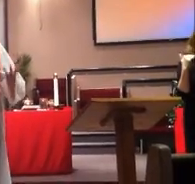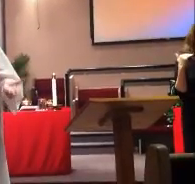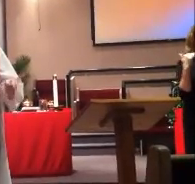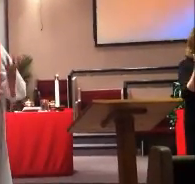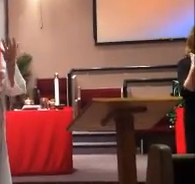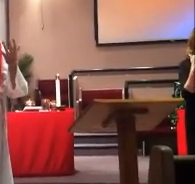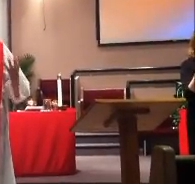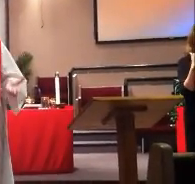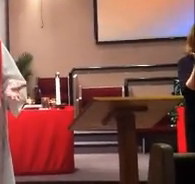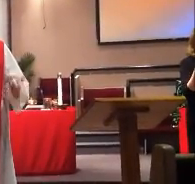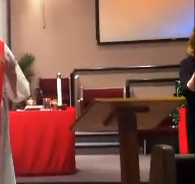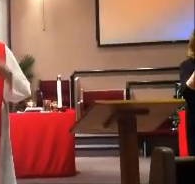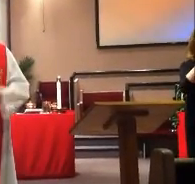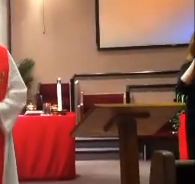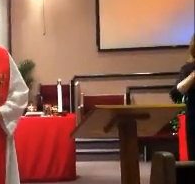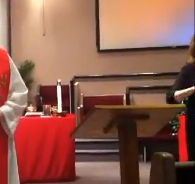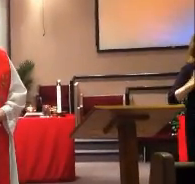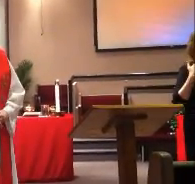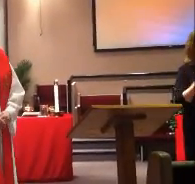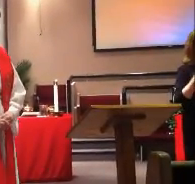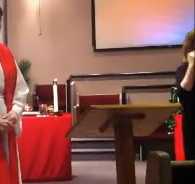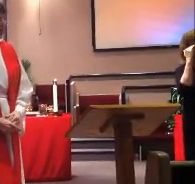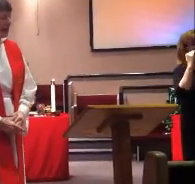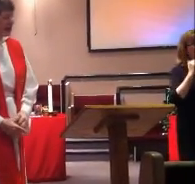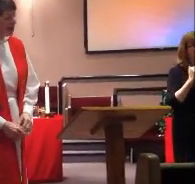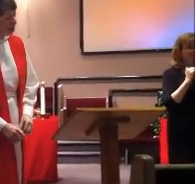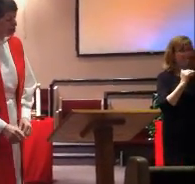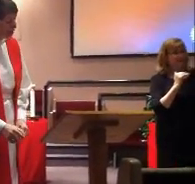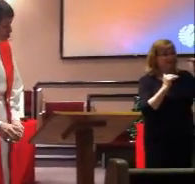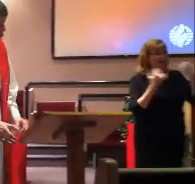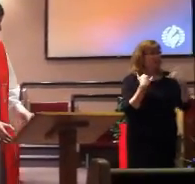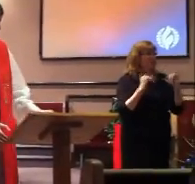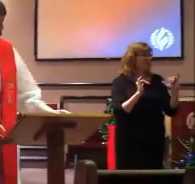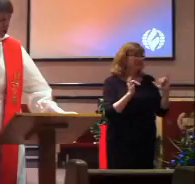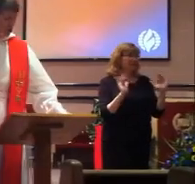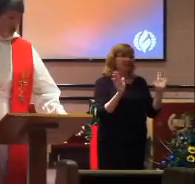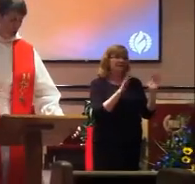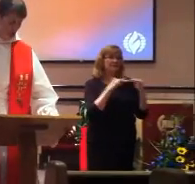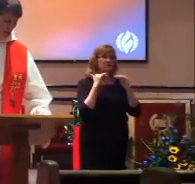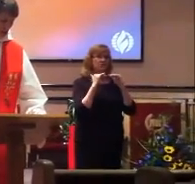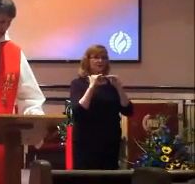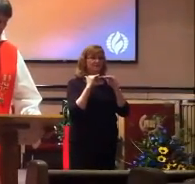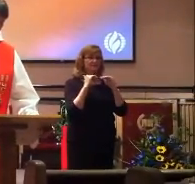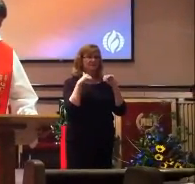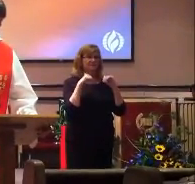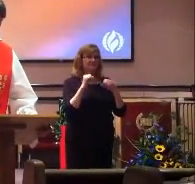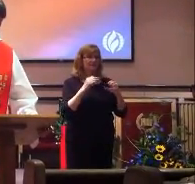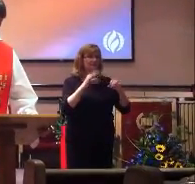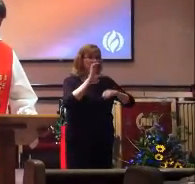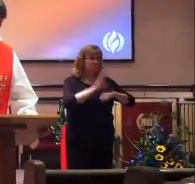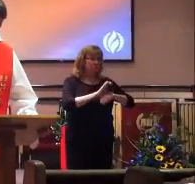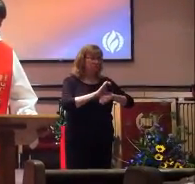in our system to deal with. We are still a justice church.